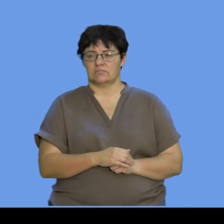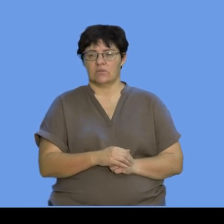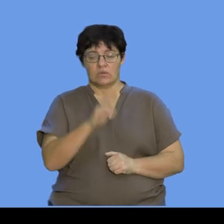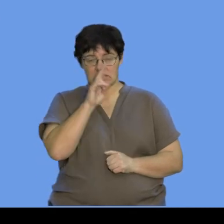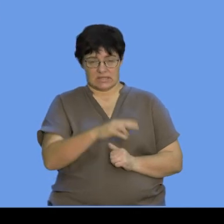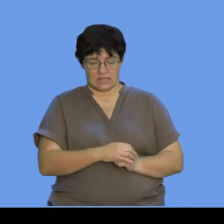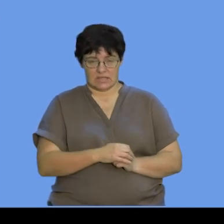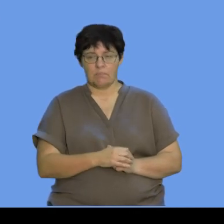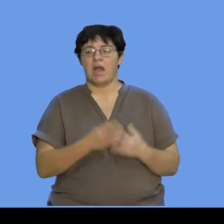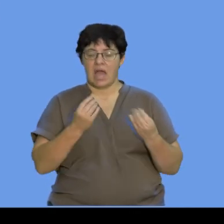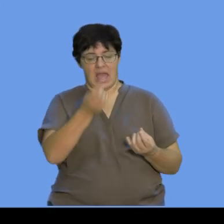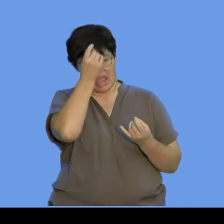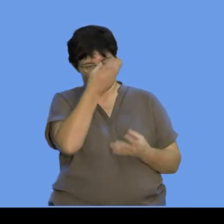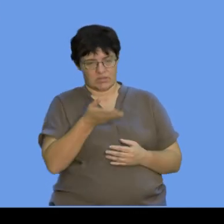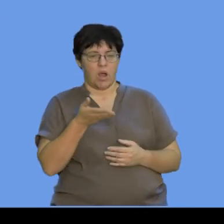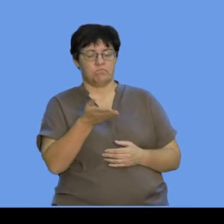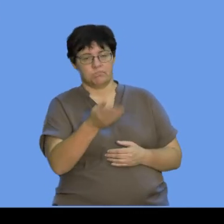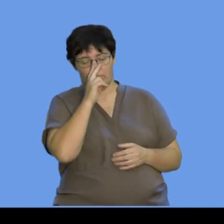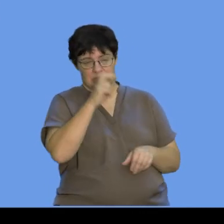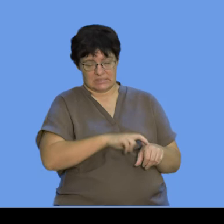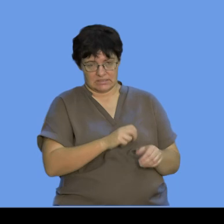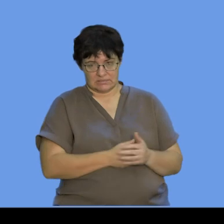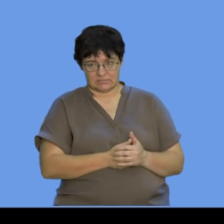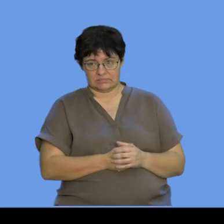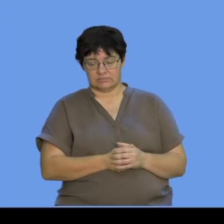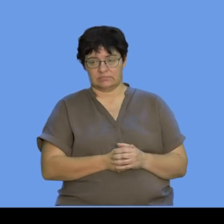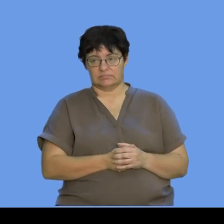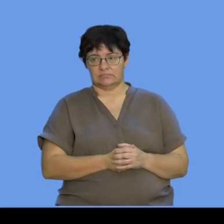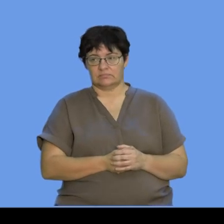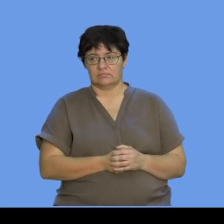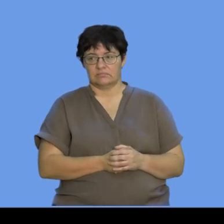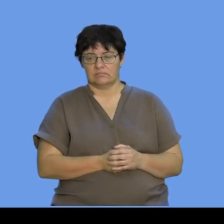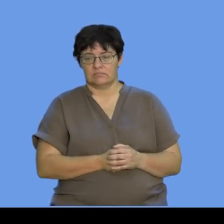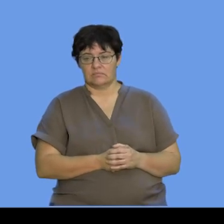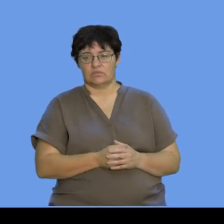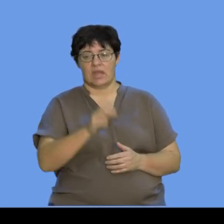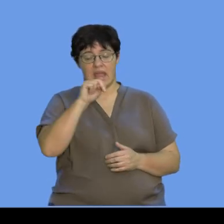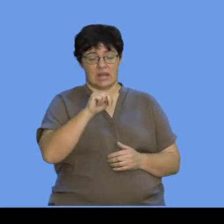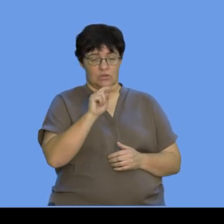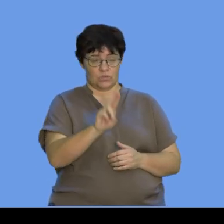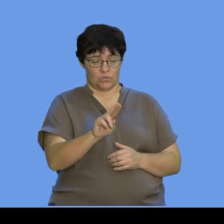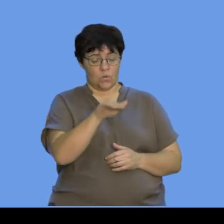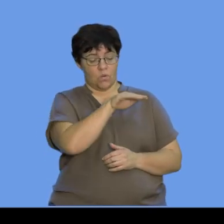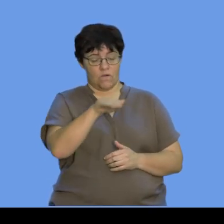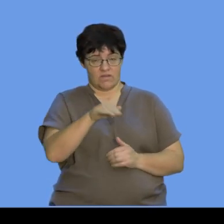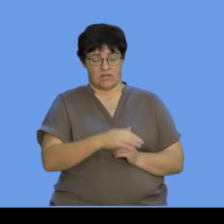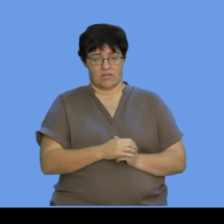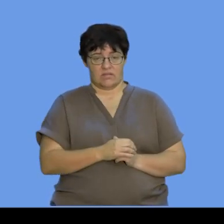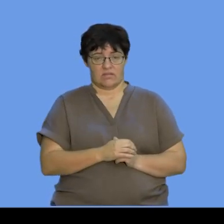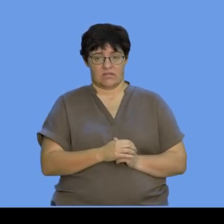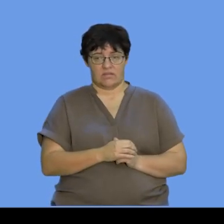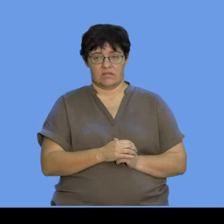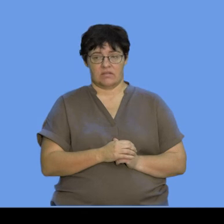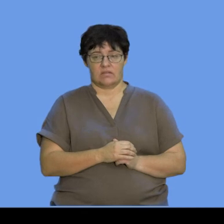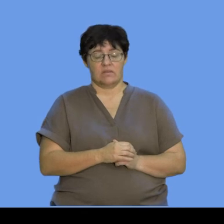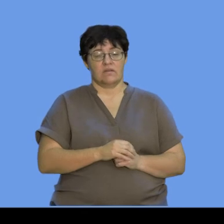of 5. So you see, now I have all the information that I need. So I said this will be NU